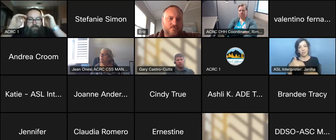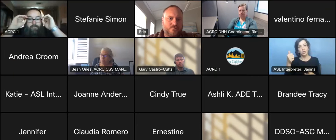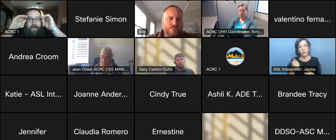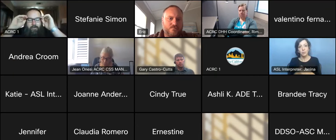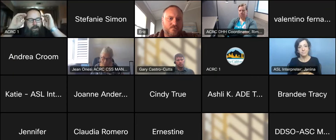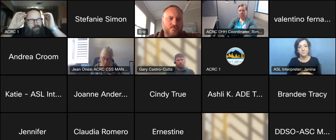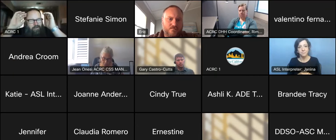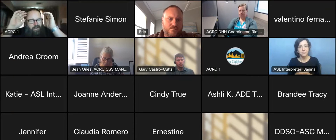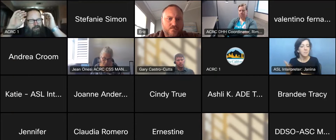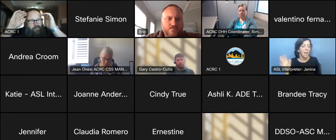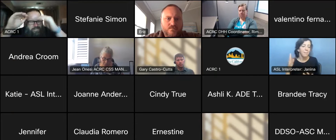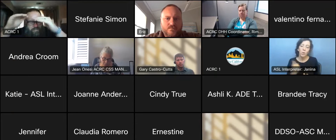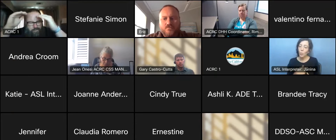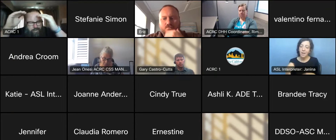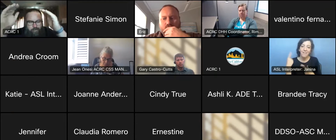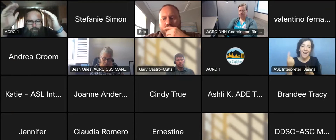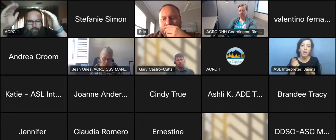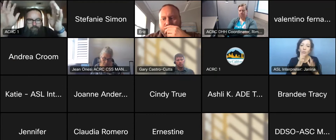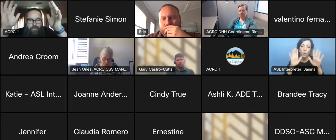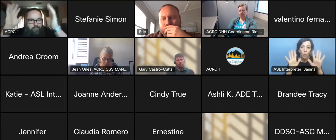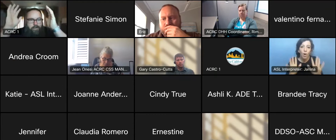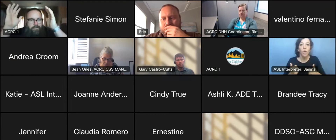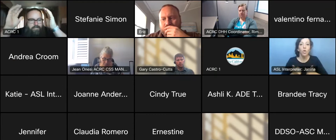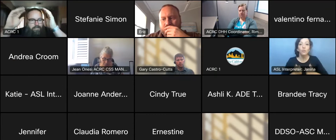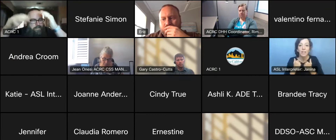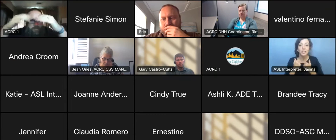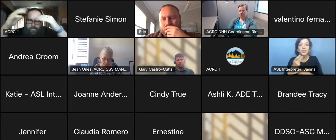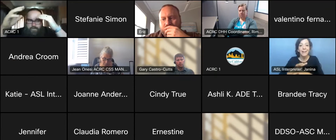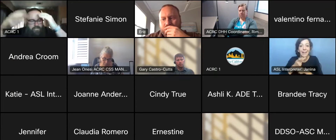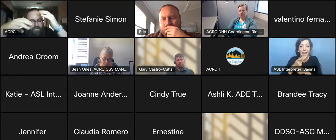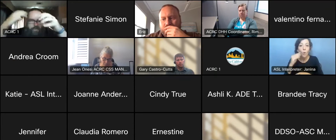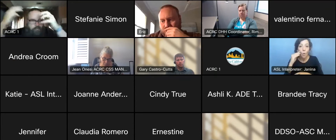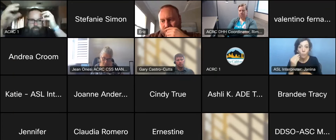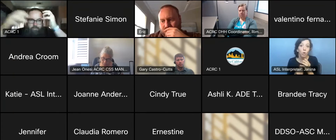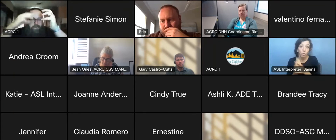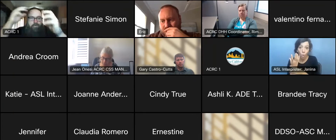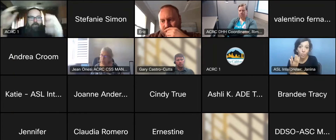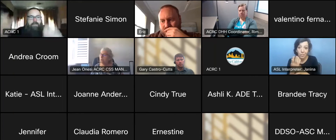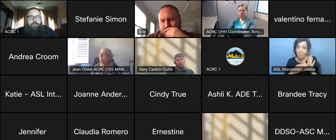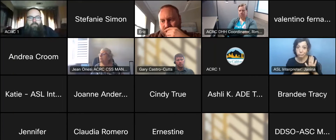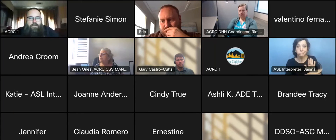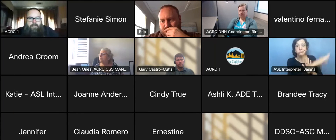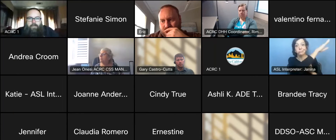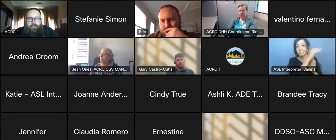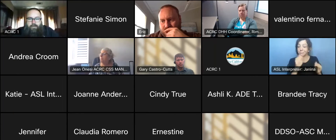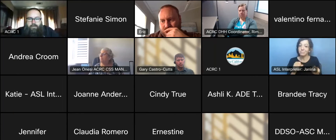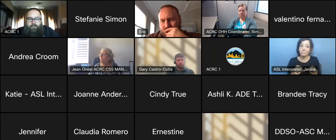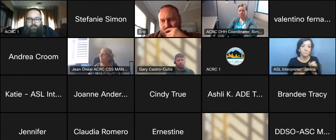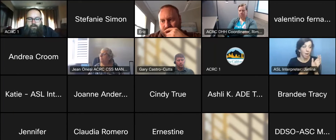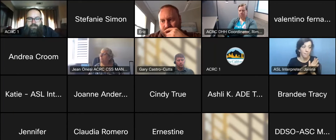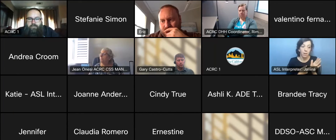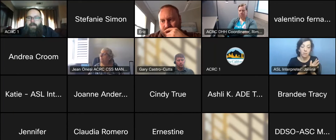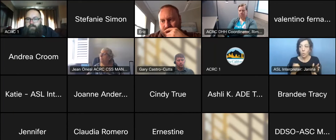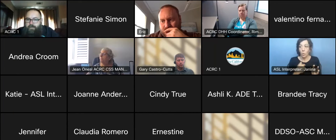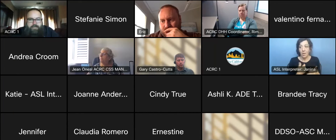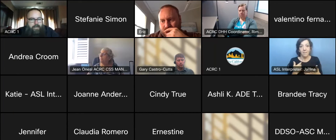mean, we've had great residential care home growth. I will be honest, like we continue to have, a really